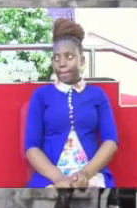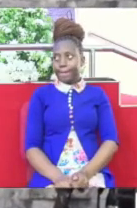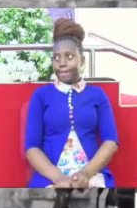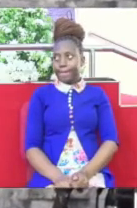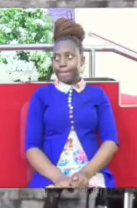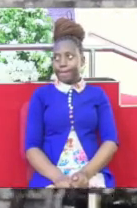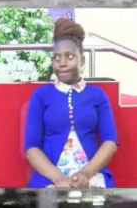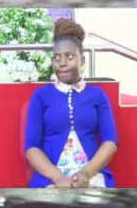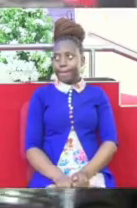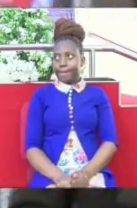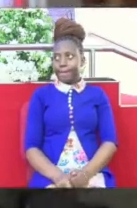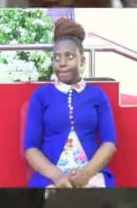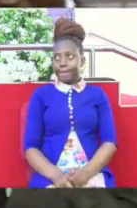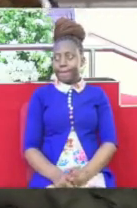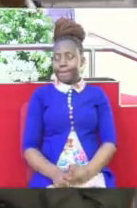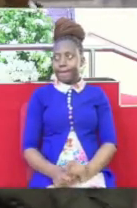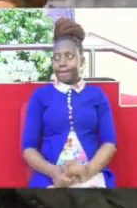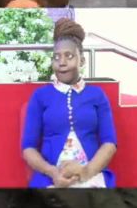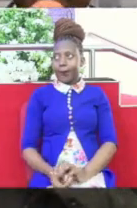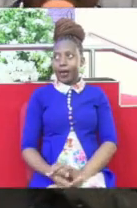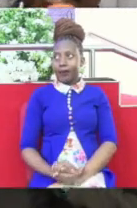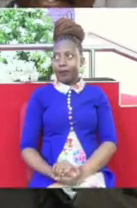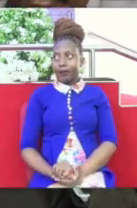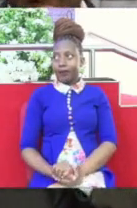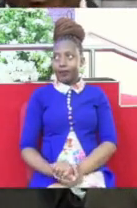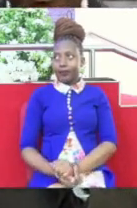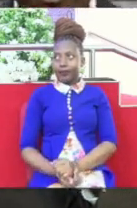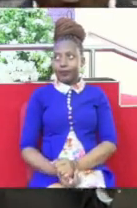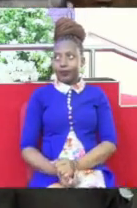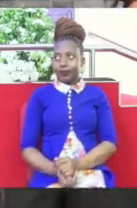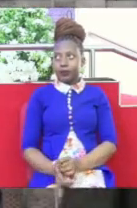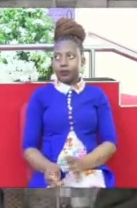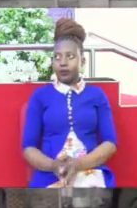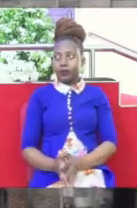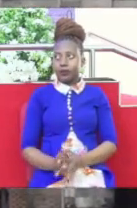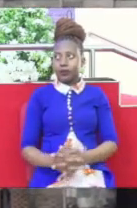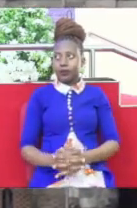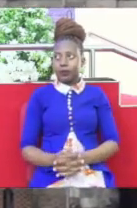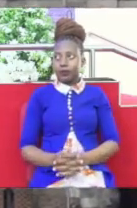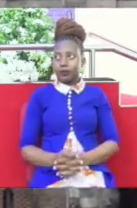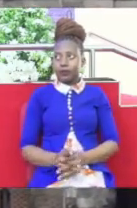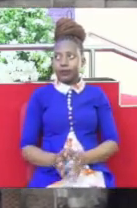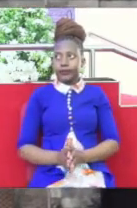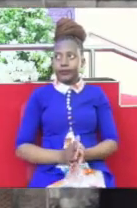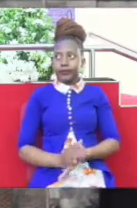Oh, I didn't tell you, I should have, but the boys that beat up the Kikuyu businessman, they were the Gaza boys.